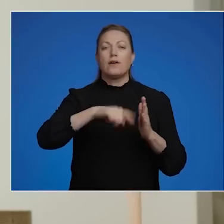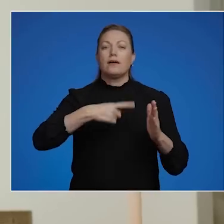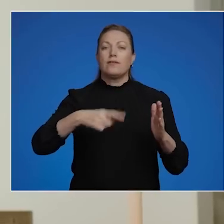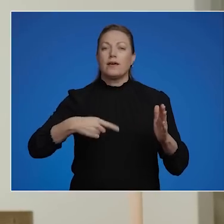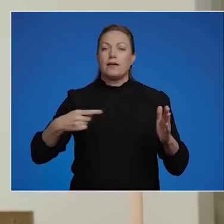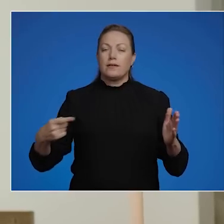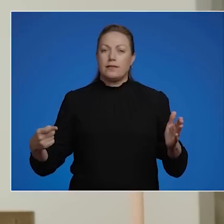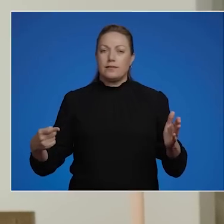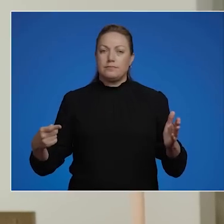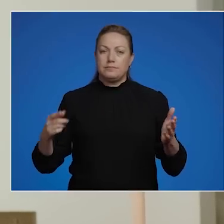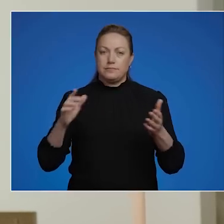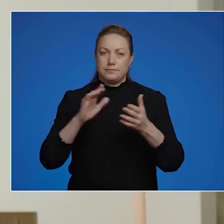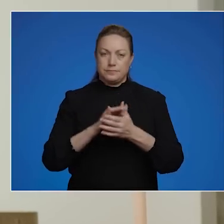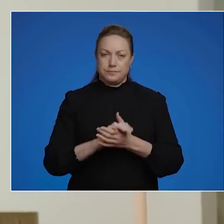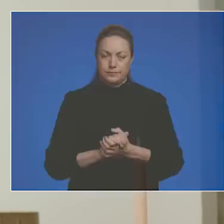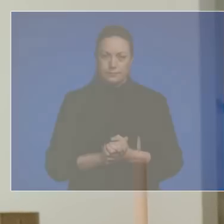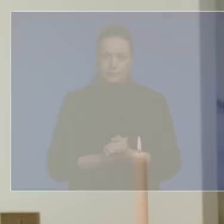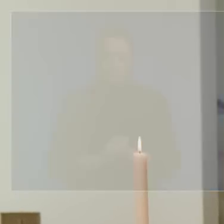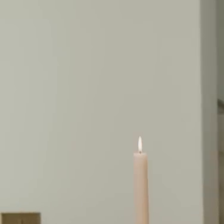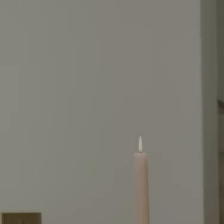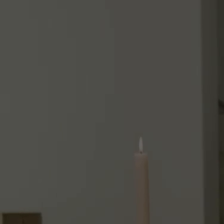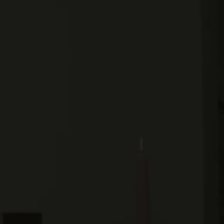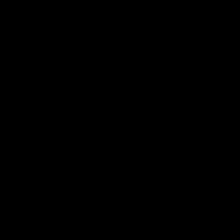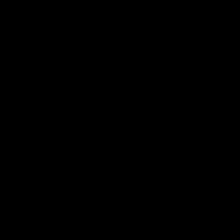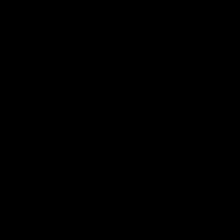forever and ever. Lord.